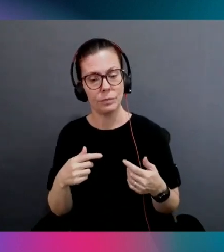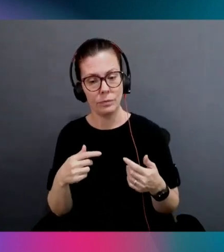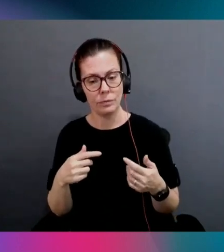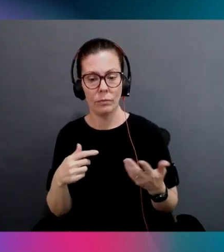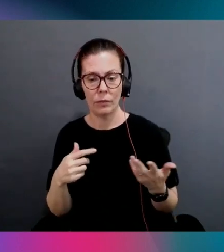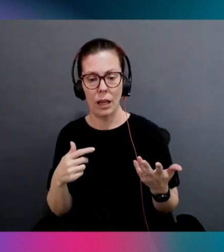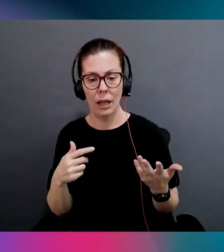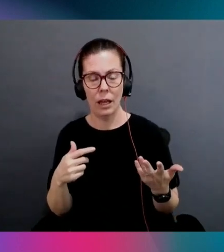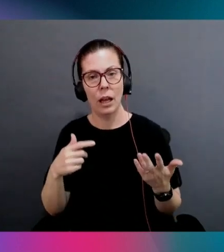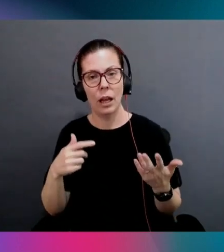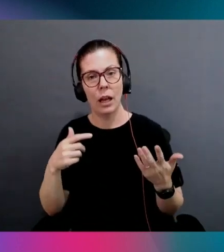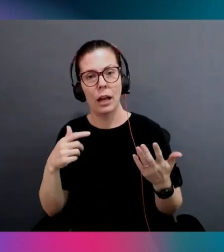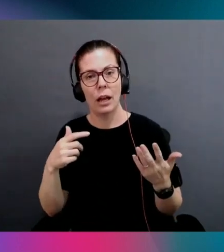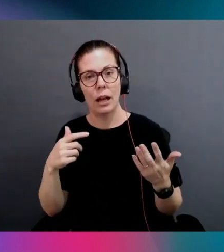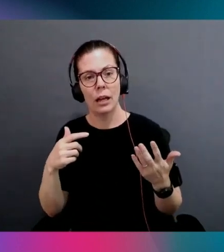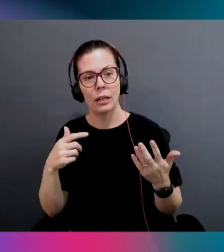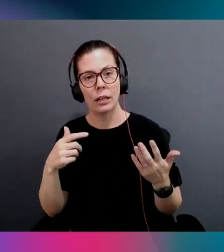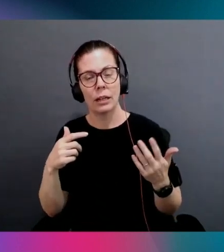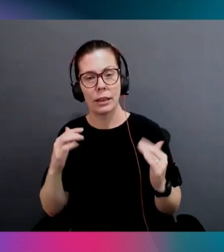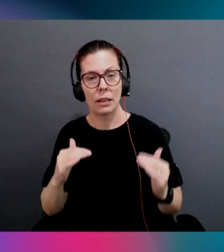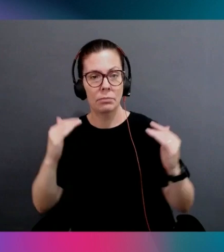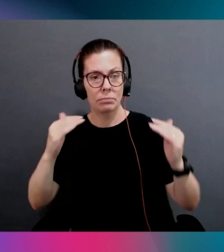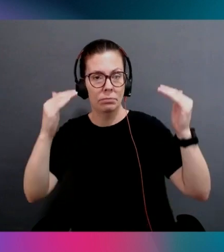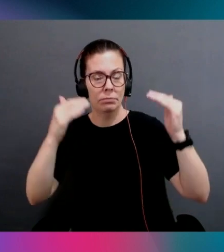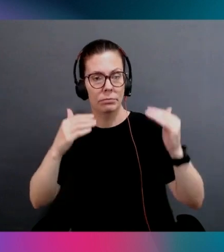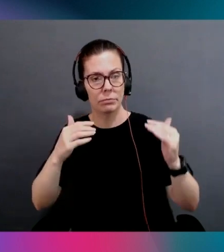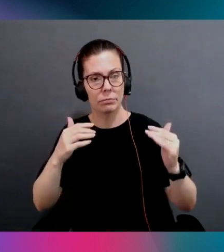The higher I got in terms of